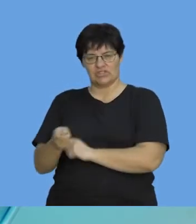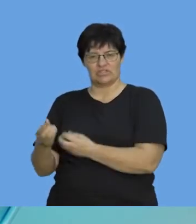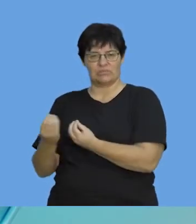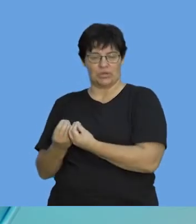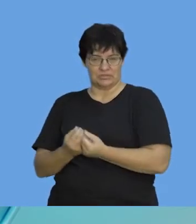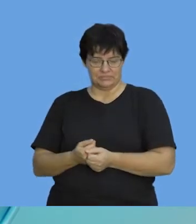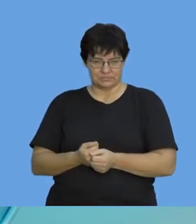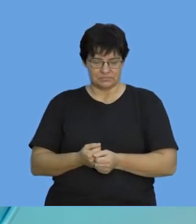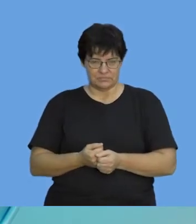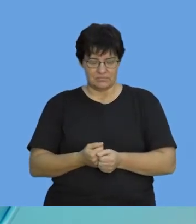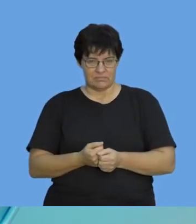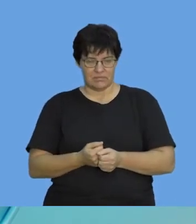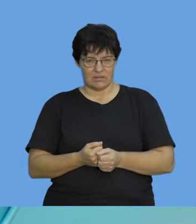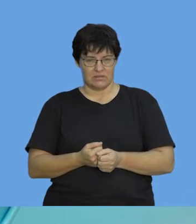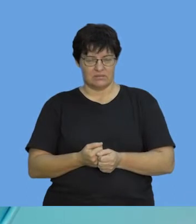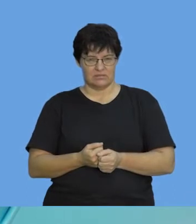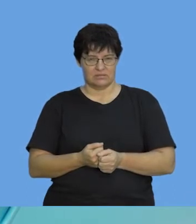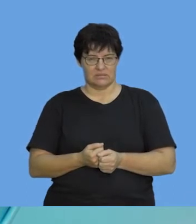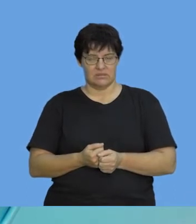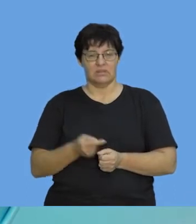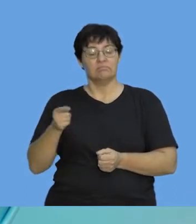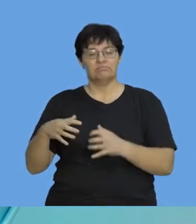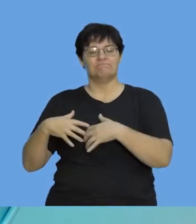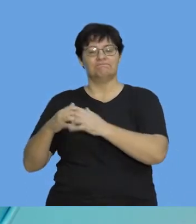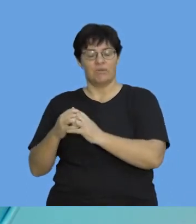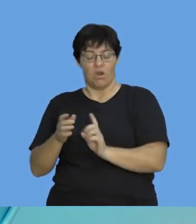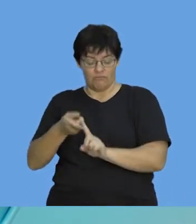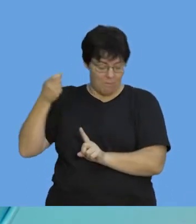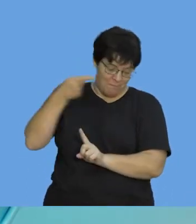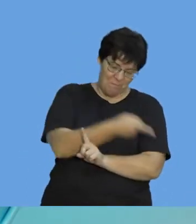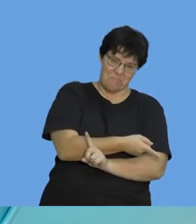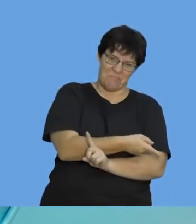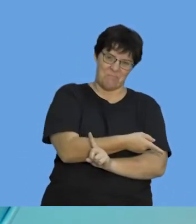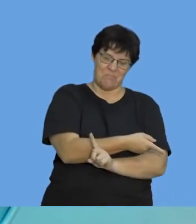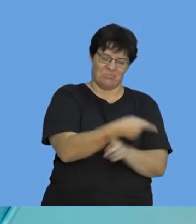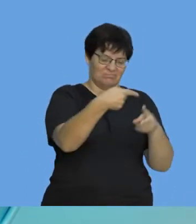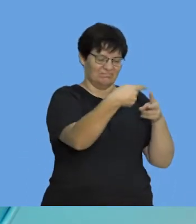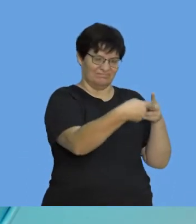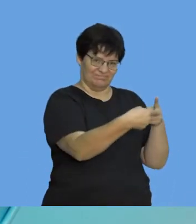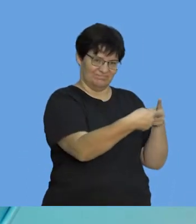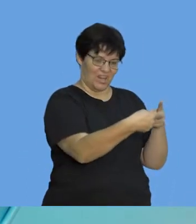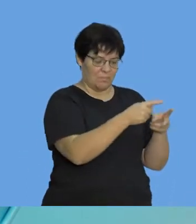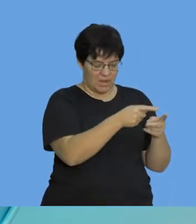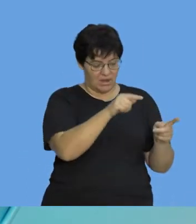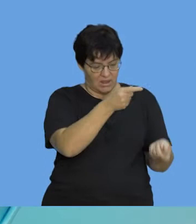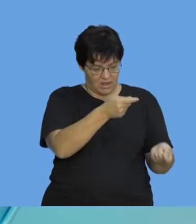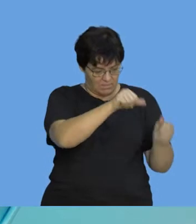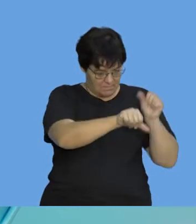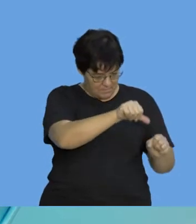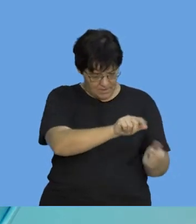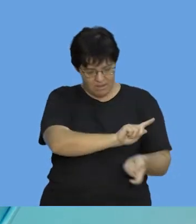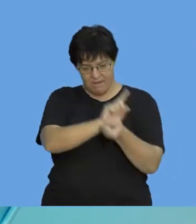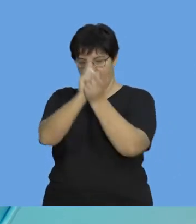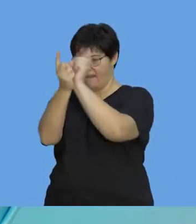actually they are made up of the elements that are in the reactants. So at the end of the day, if we start with A